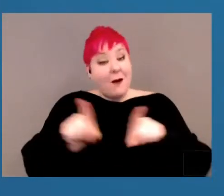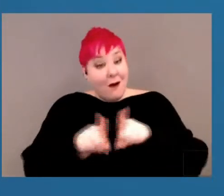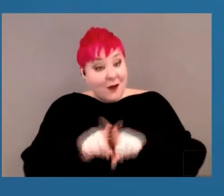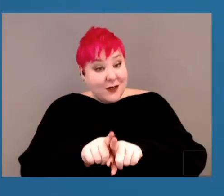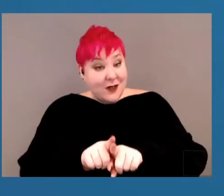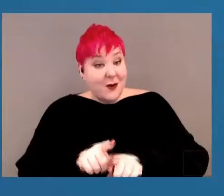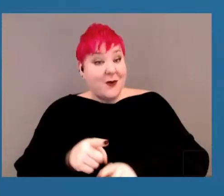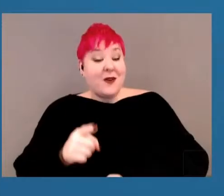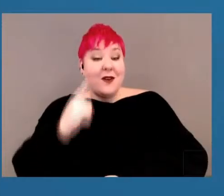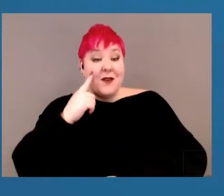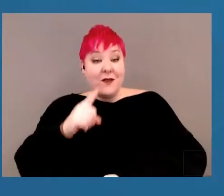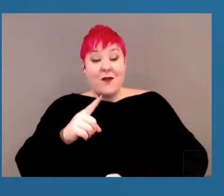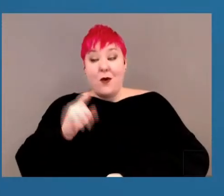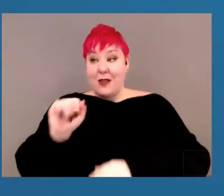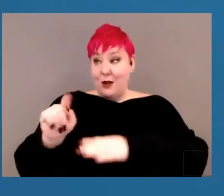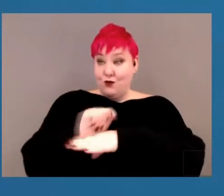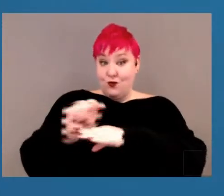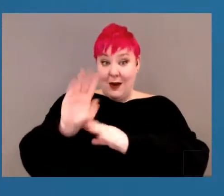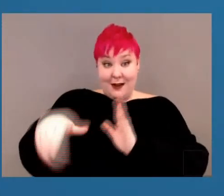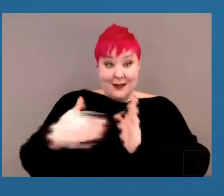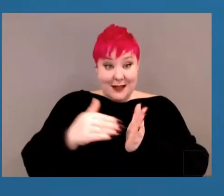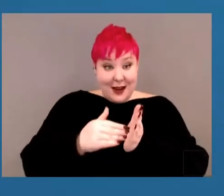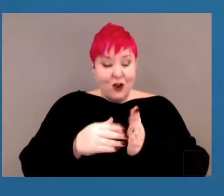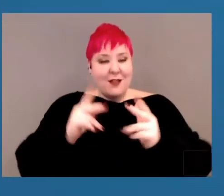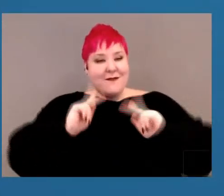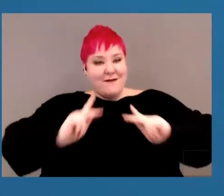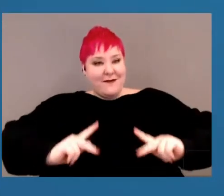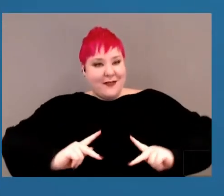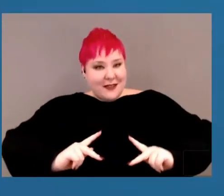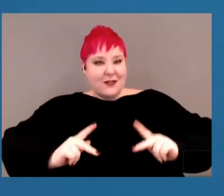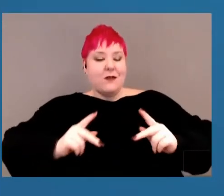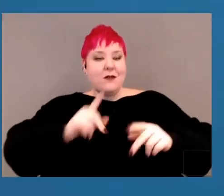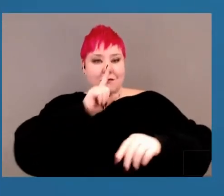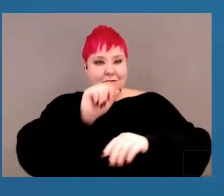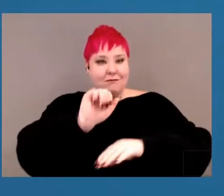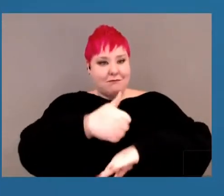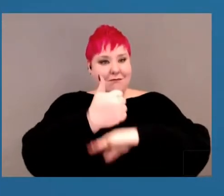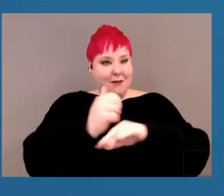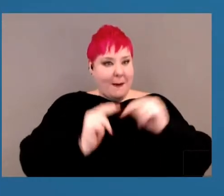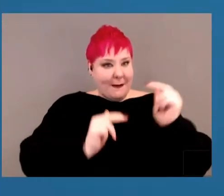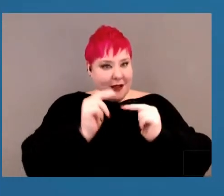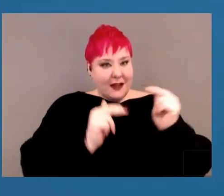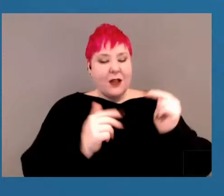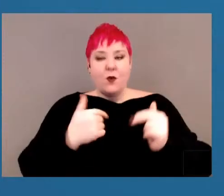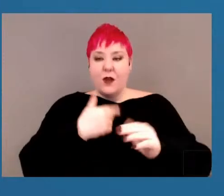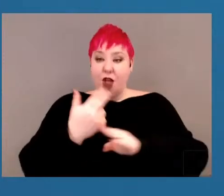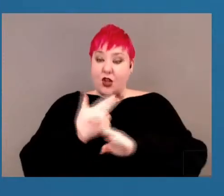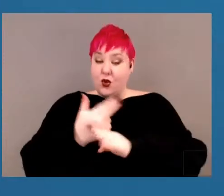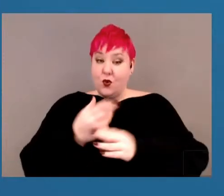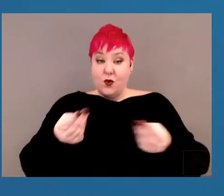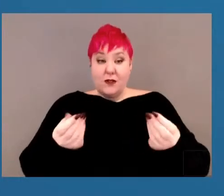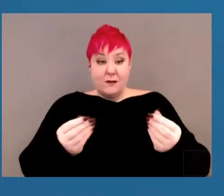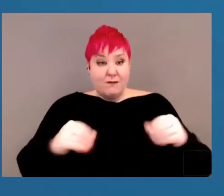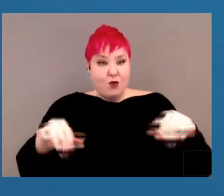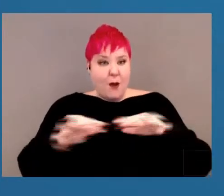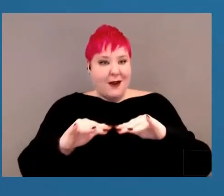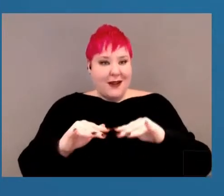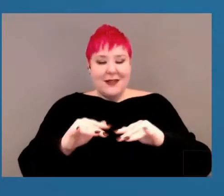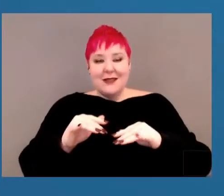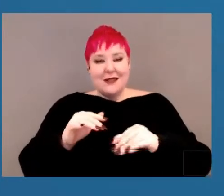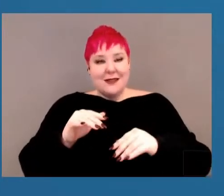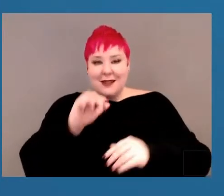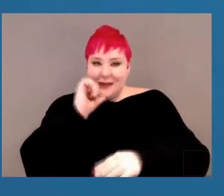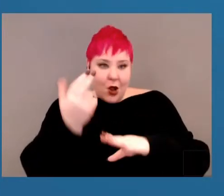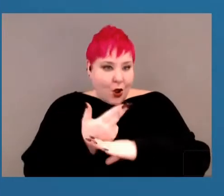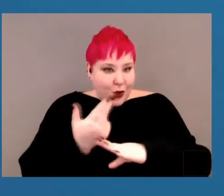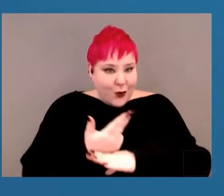on-ramp training centers, the physical locations. We had to do this, taking underused properties and making them have a whole